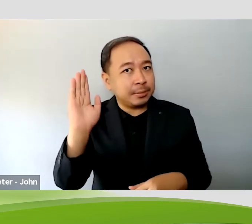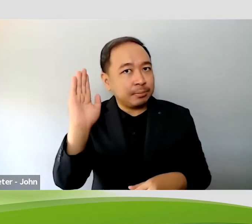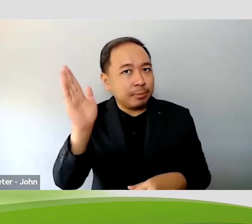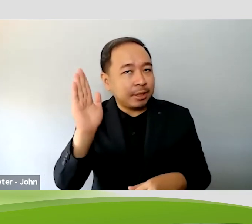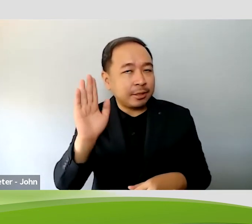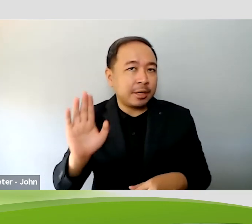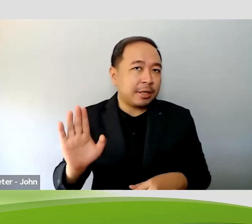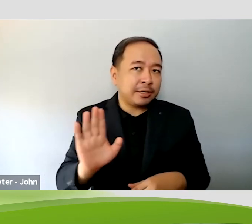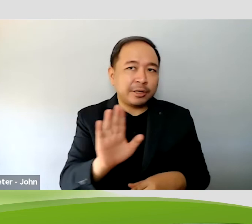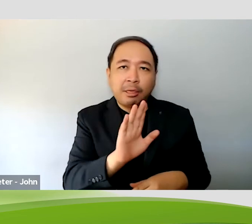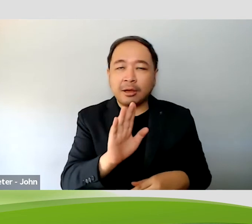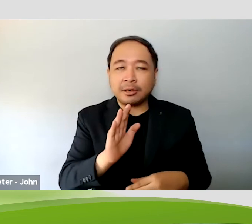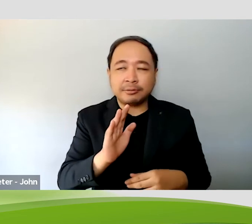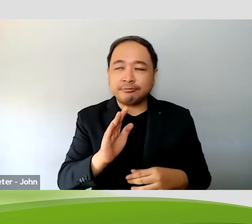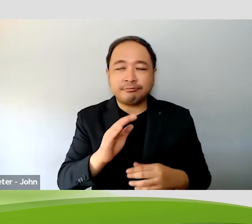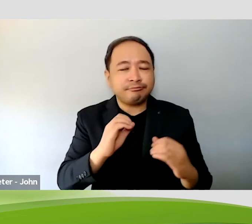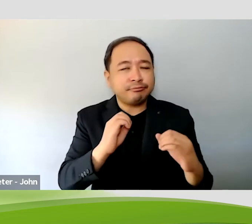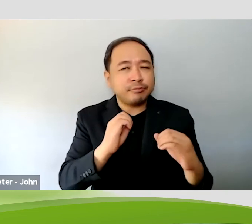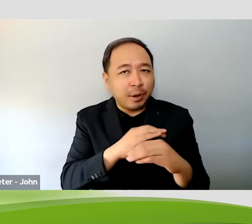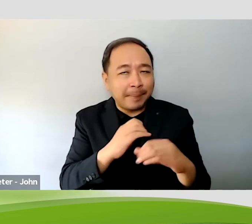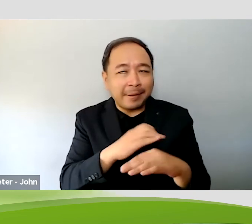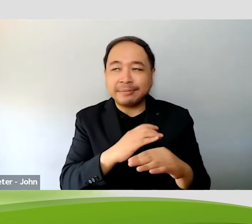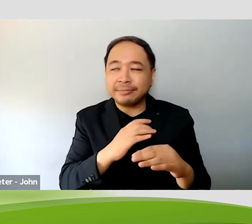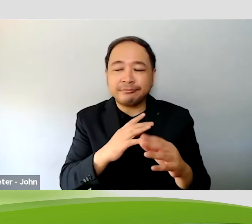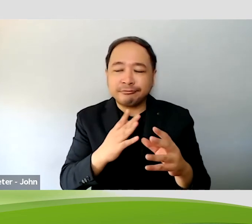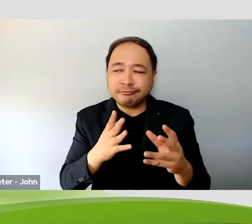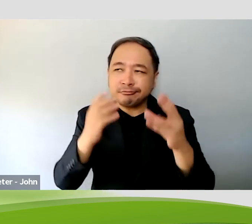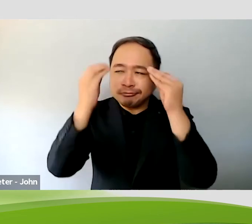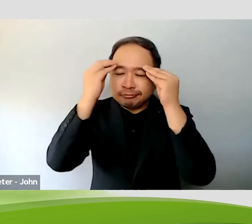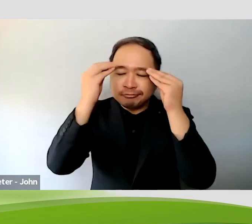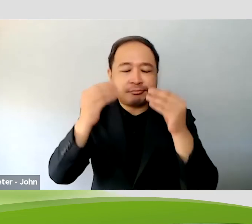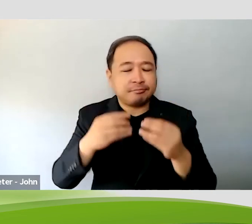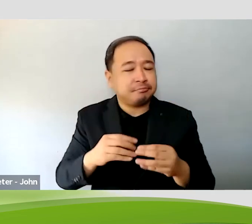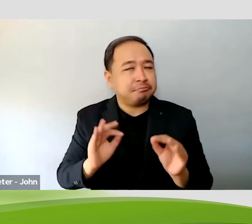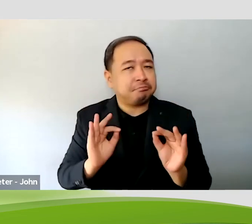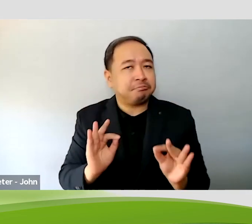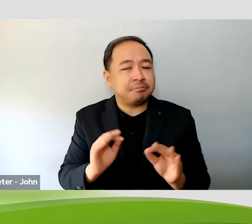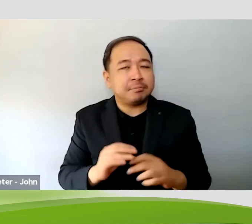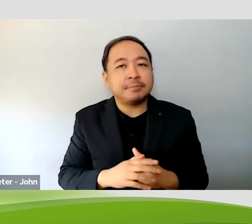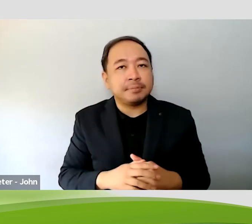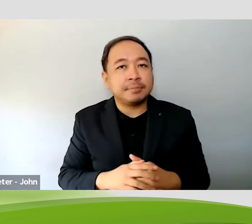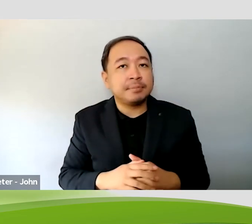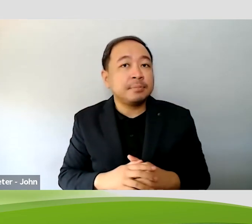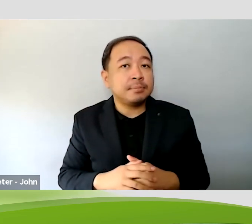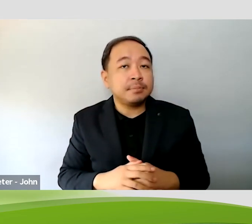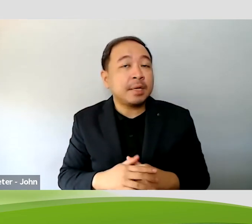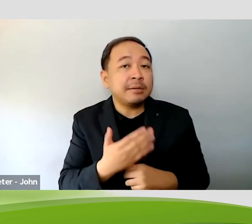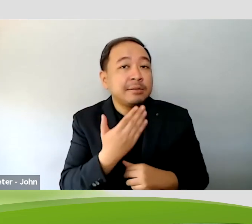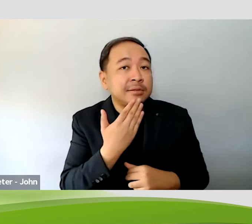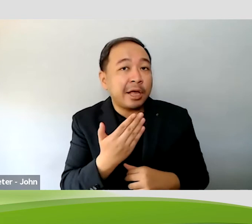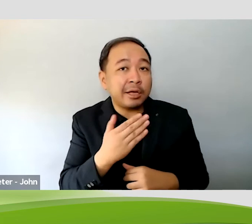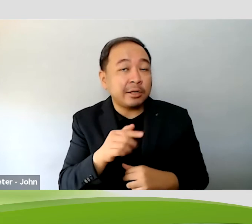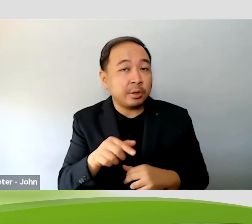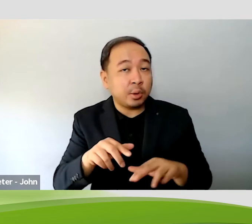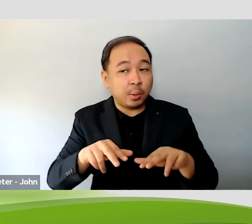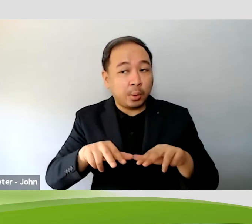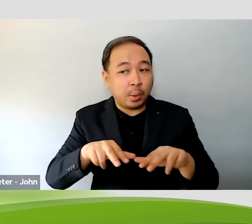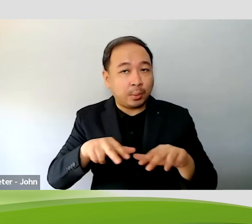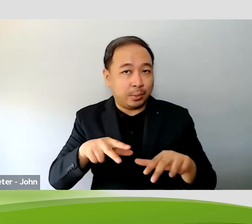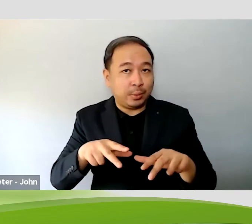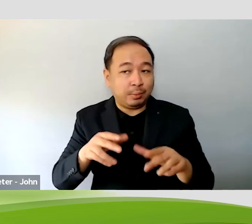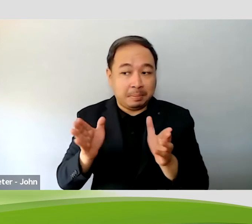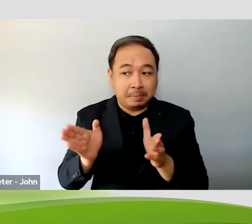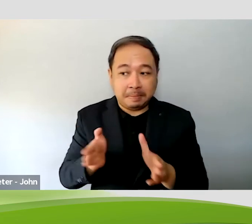insightful comments and ideas. I would also like to thank all the organizers for this event and for